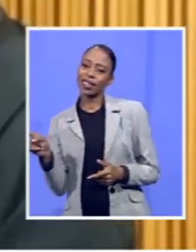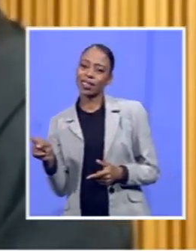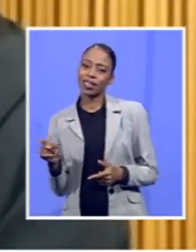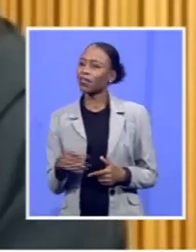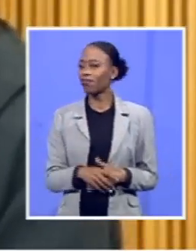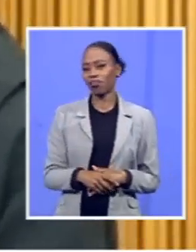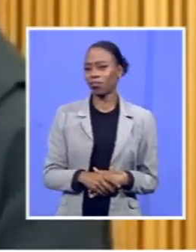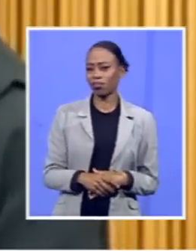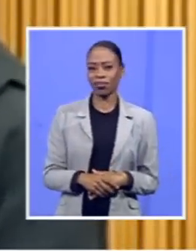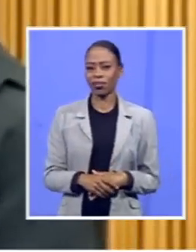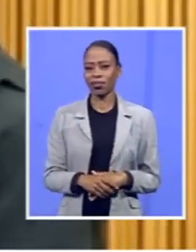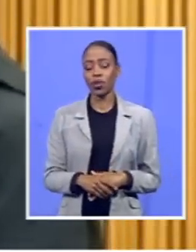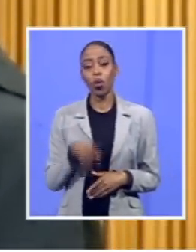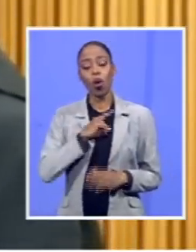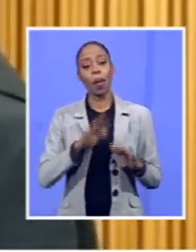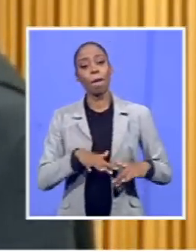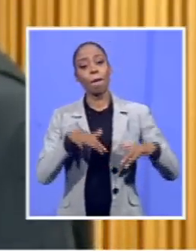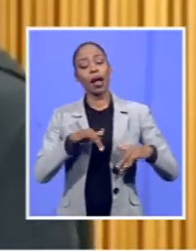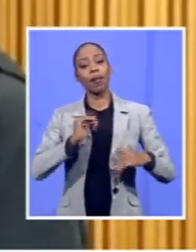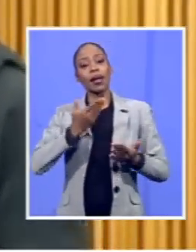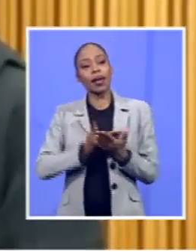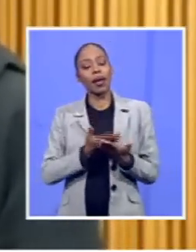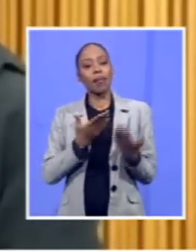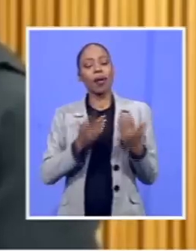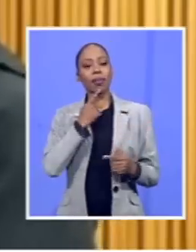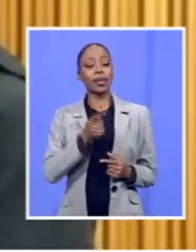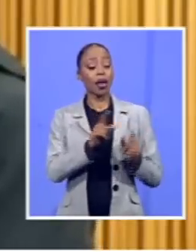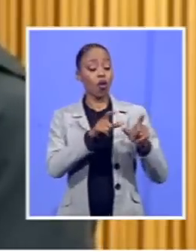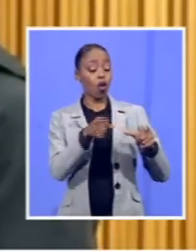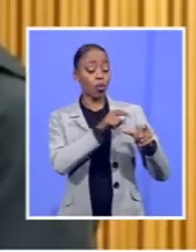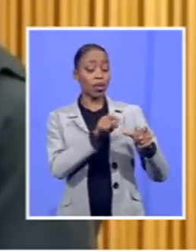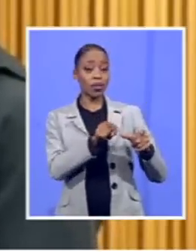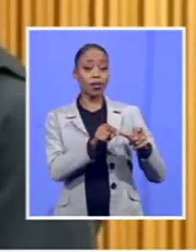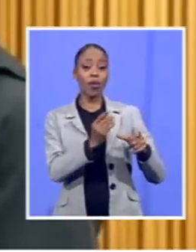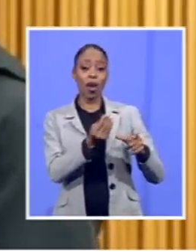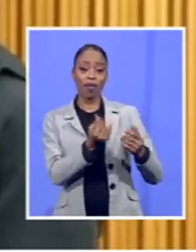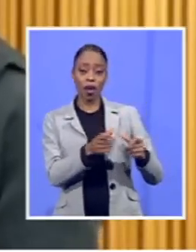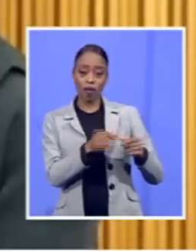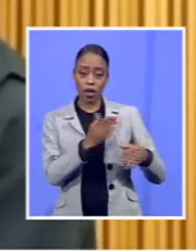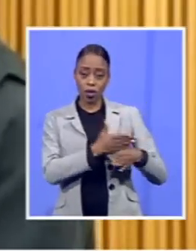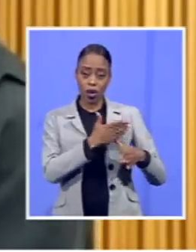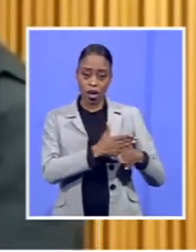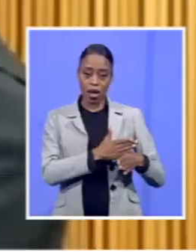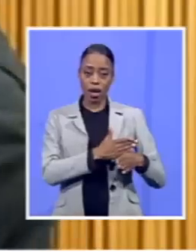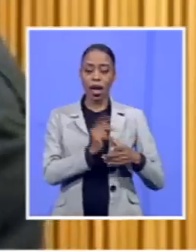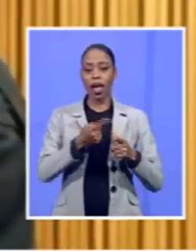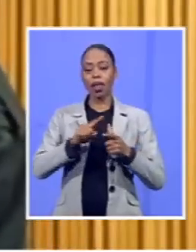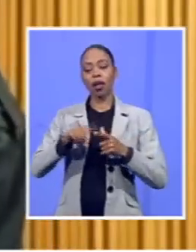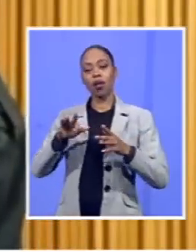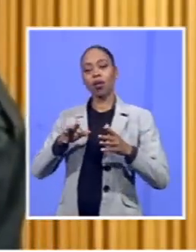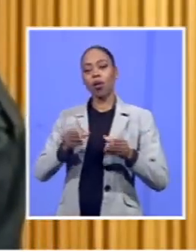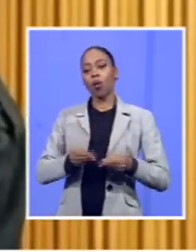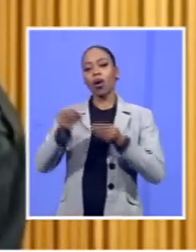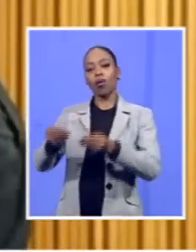work. Because Parliament could have said, for example, once this committee that's sitting now finishes its work, it will take that work to